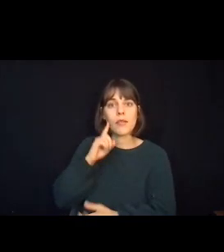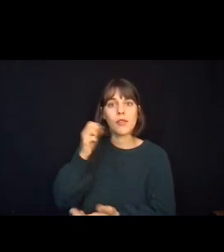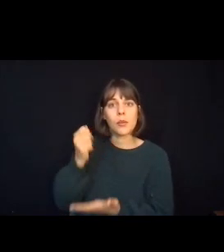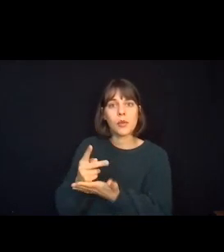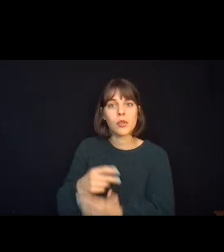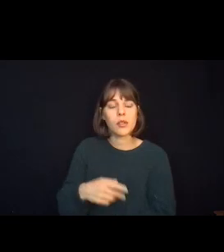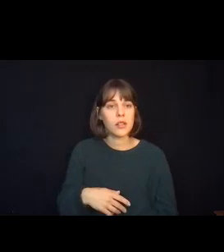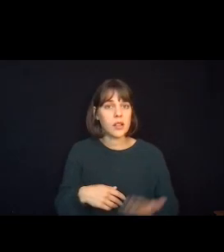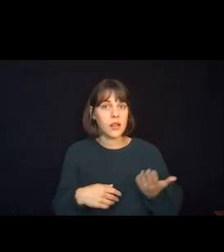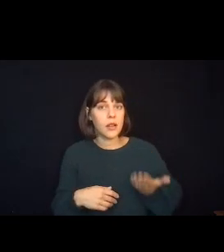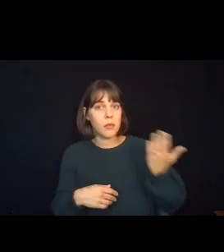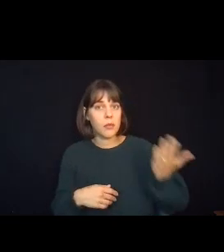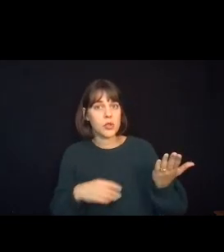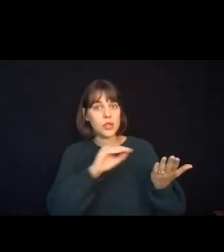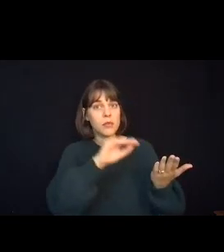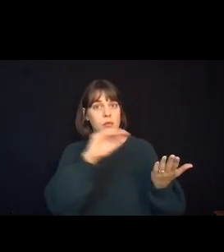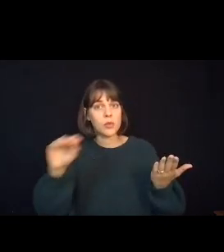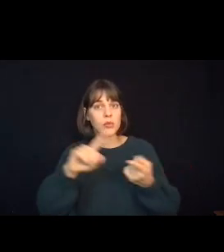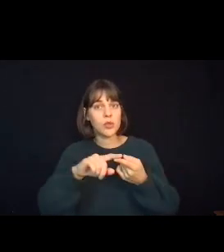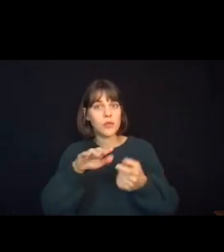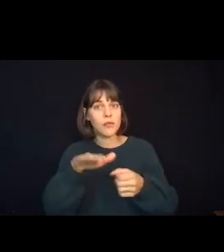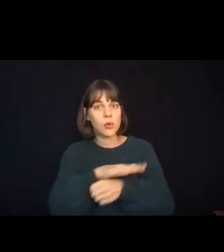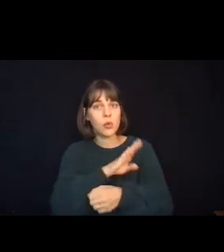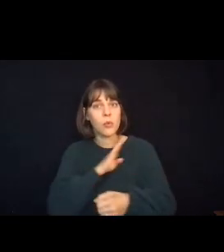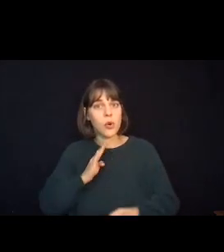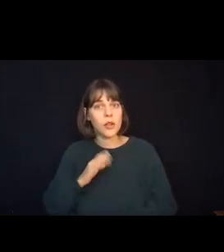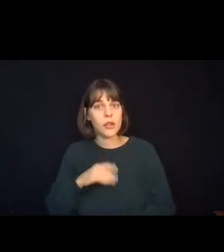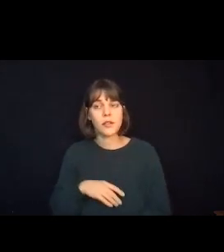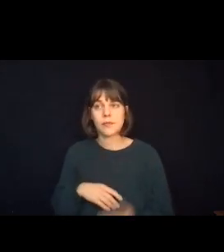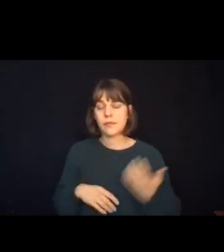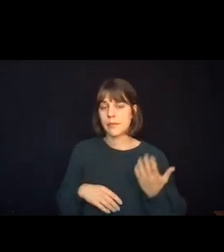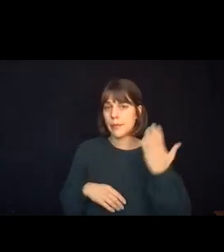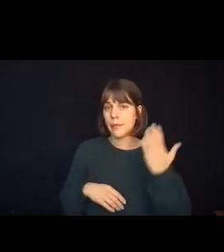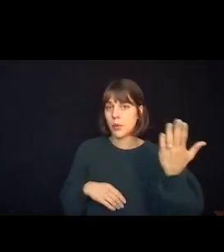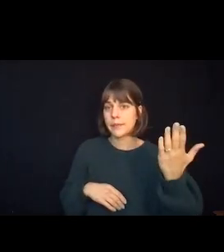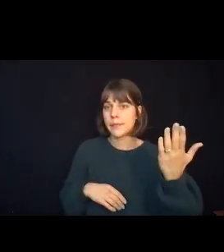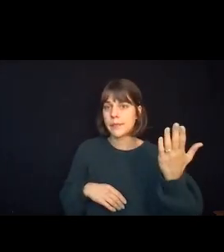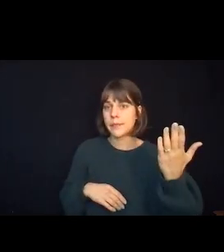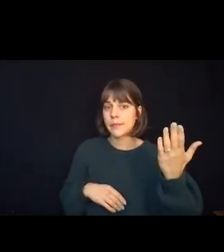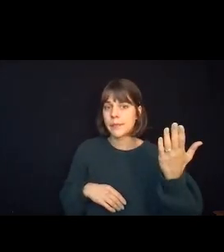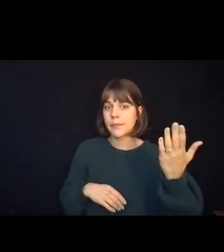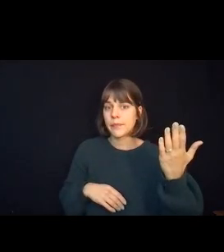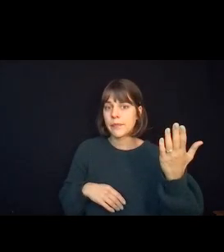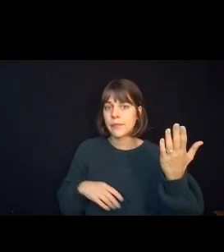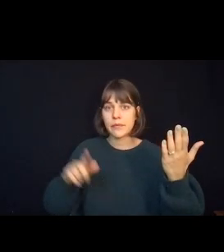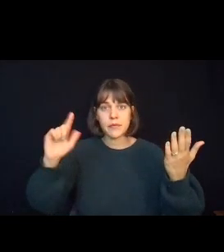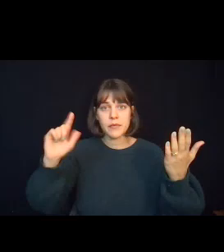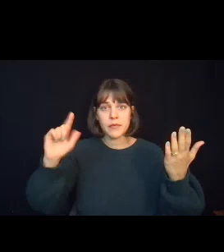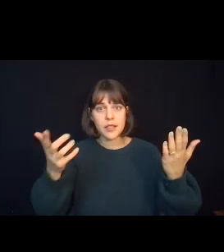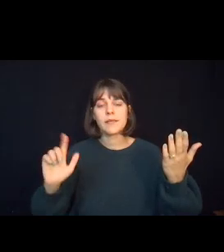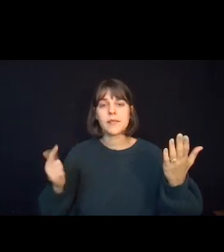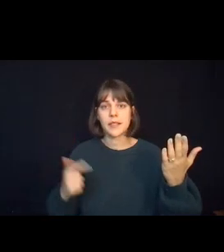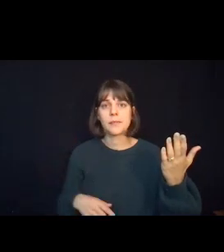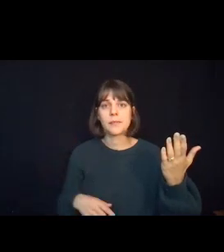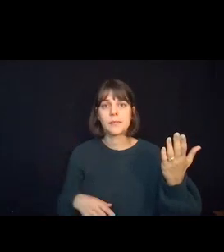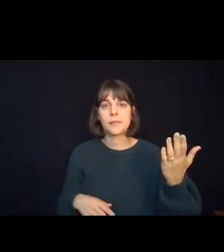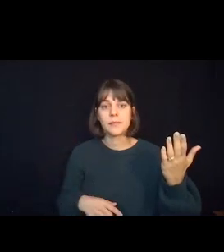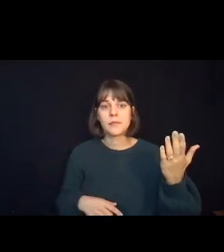Do I have a motion to move this to the full board? So moved. A second?